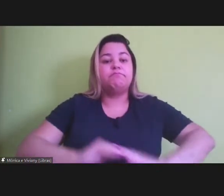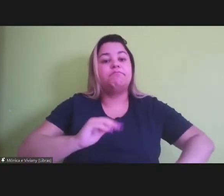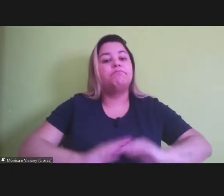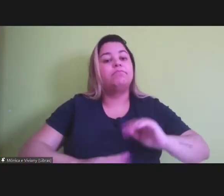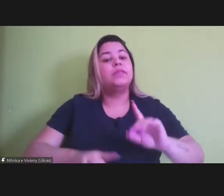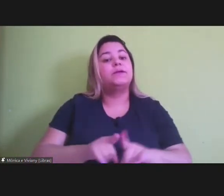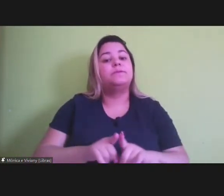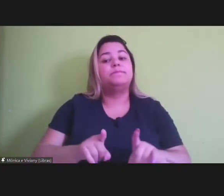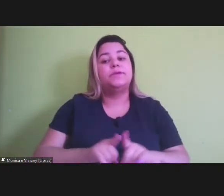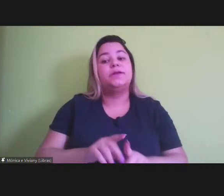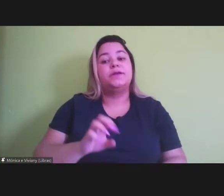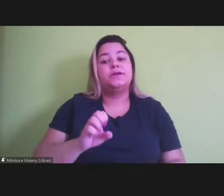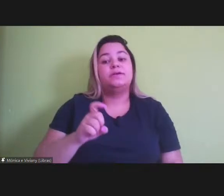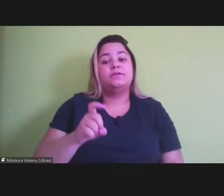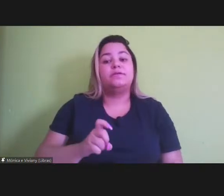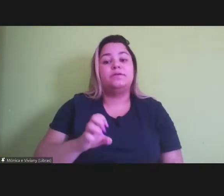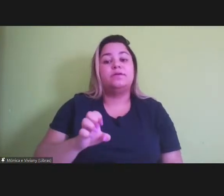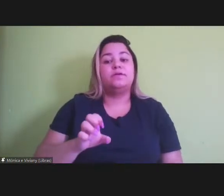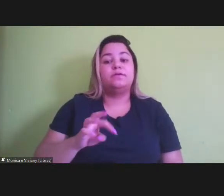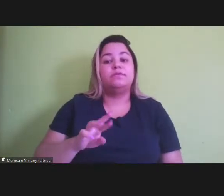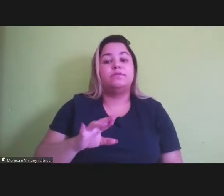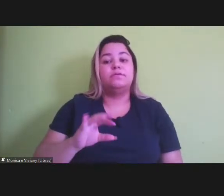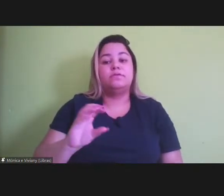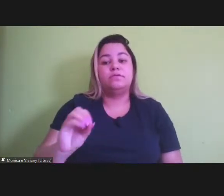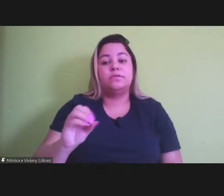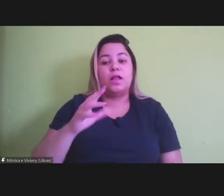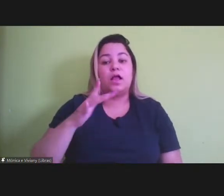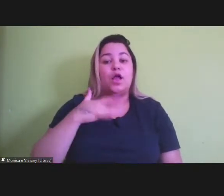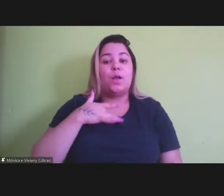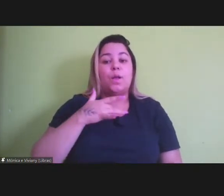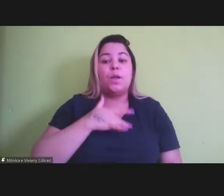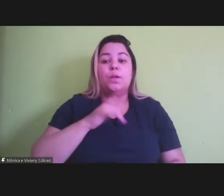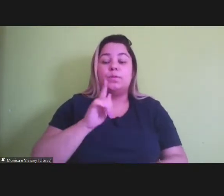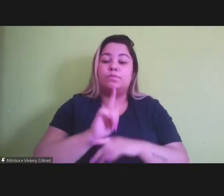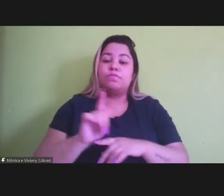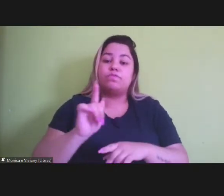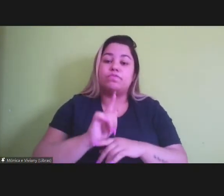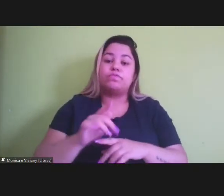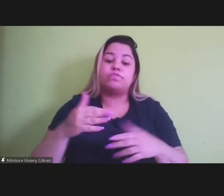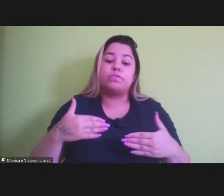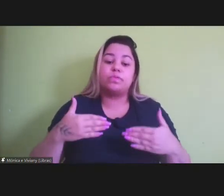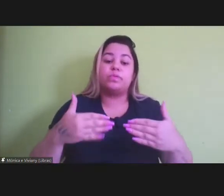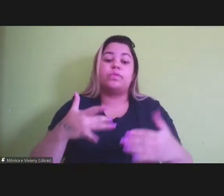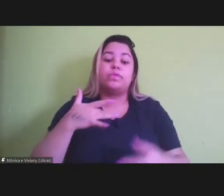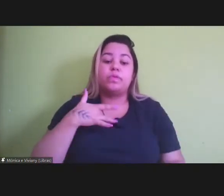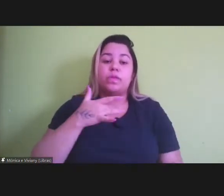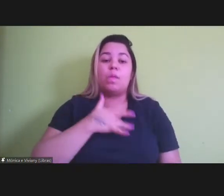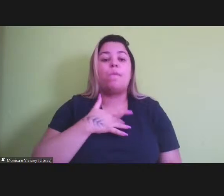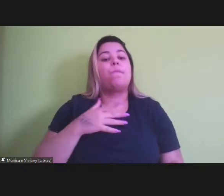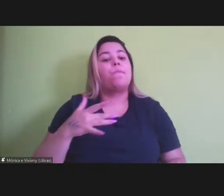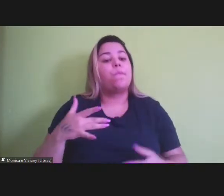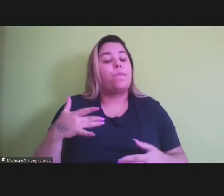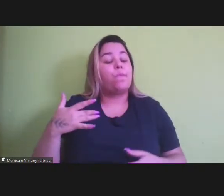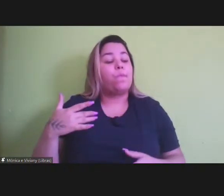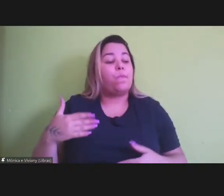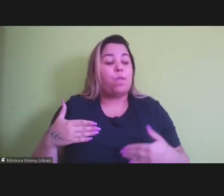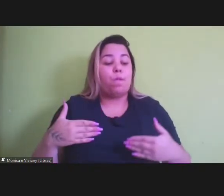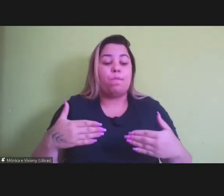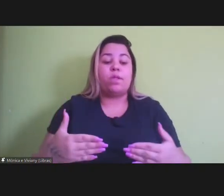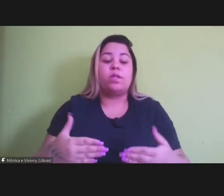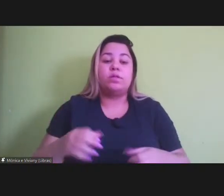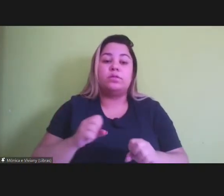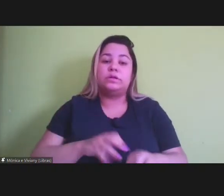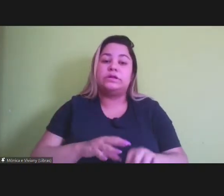federations, executives, student executives in the healthcare area, managers from the Ministry of Health,